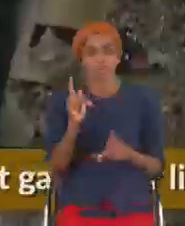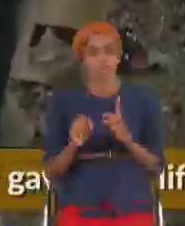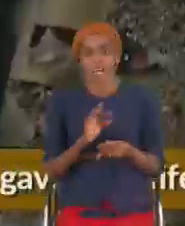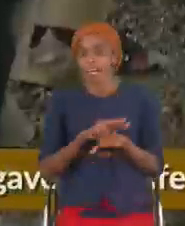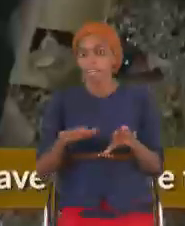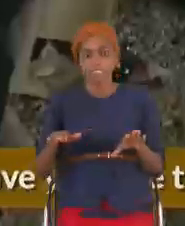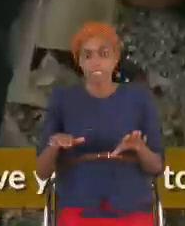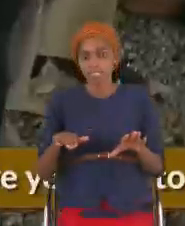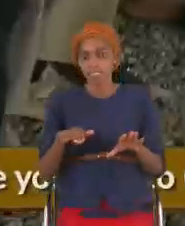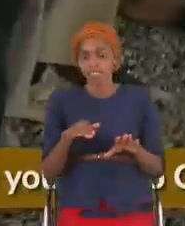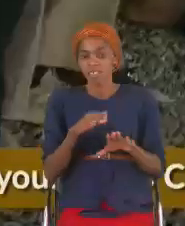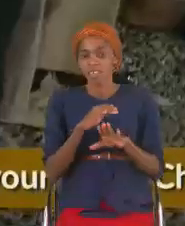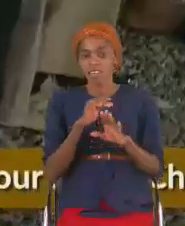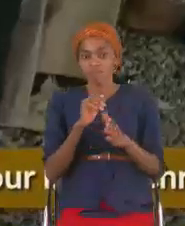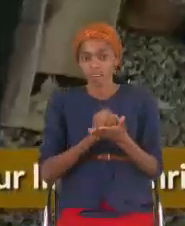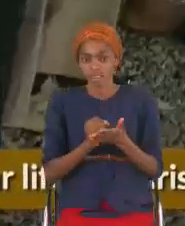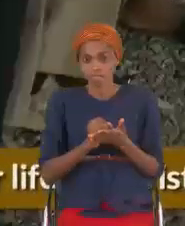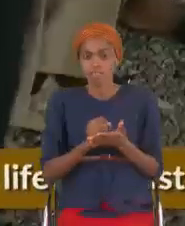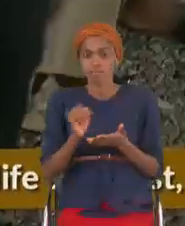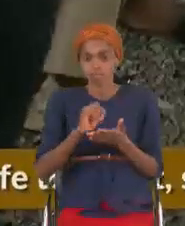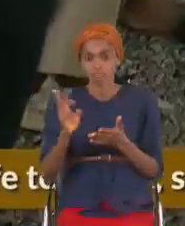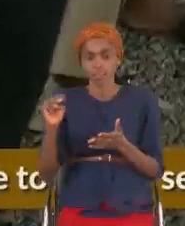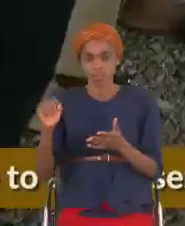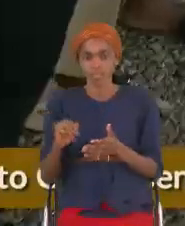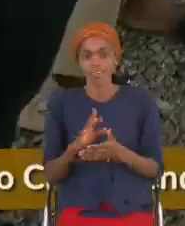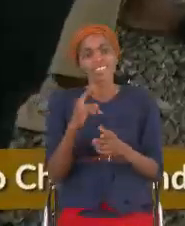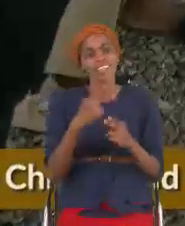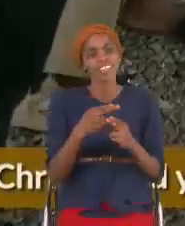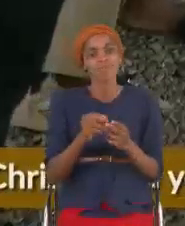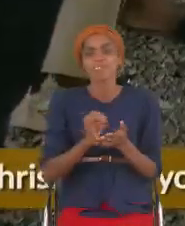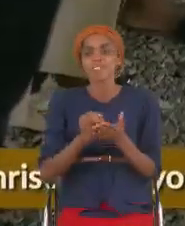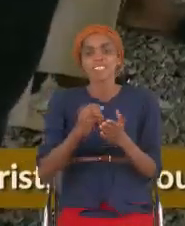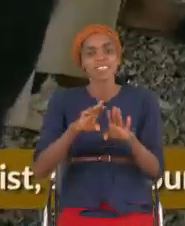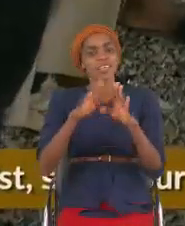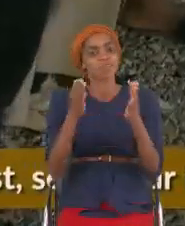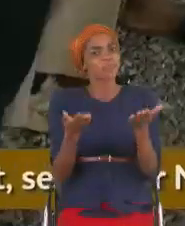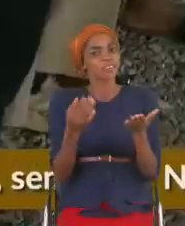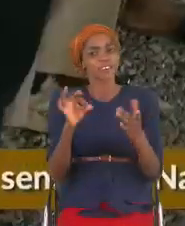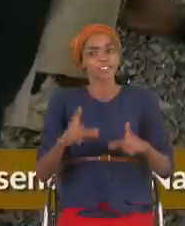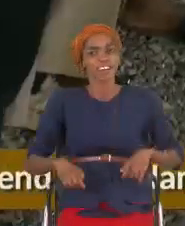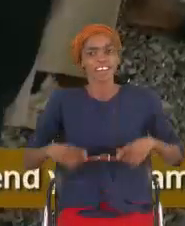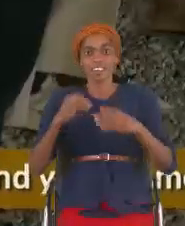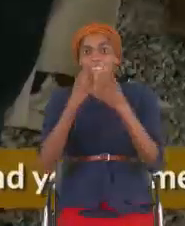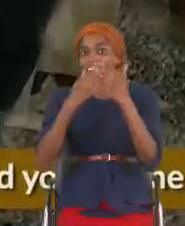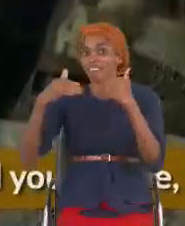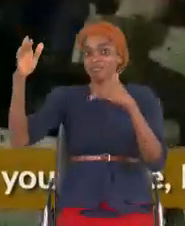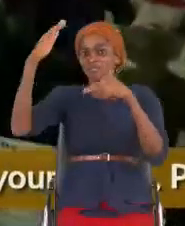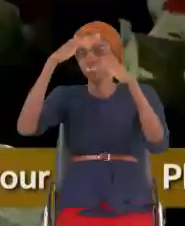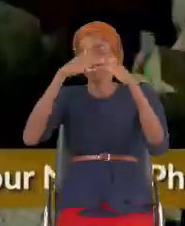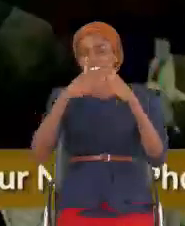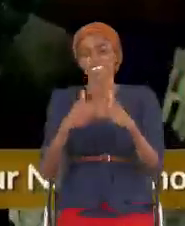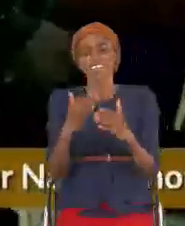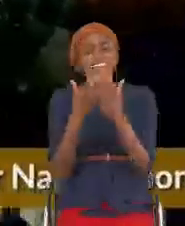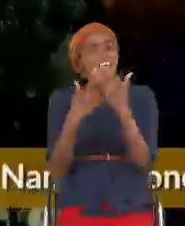them. Names are being written in the book of life. Angels are rejoicing. The devil